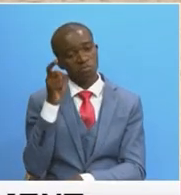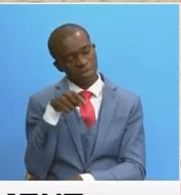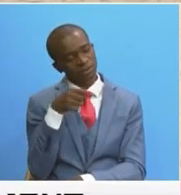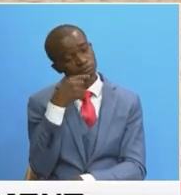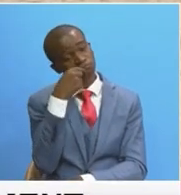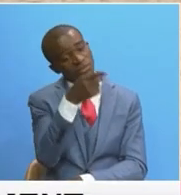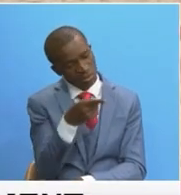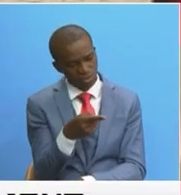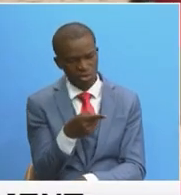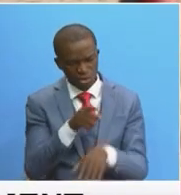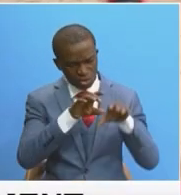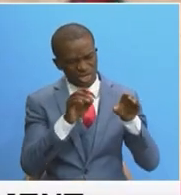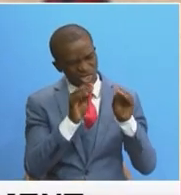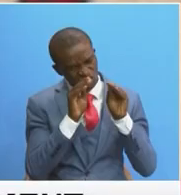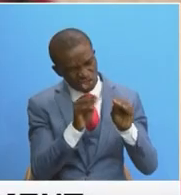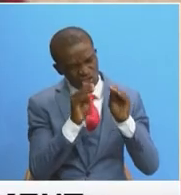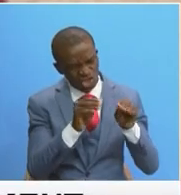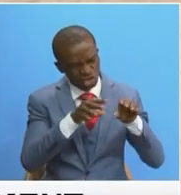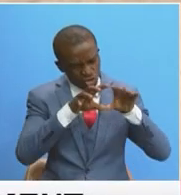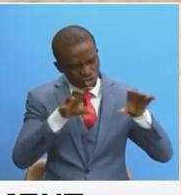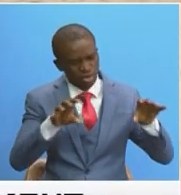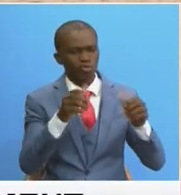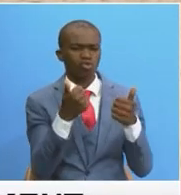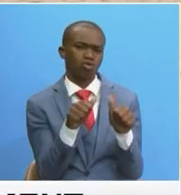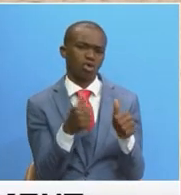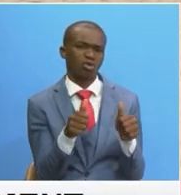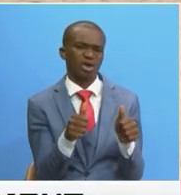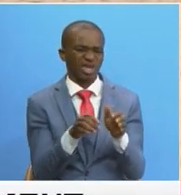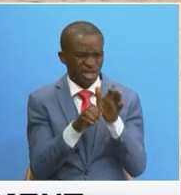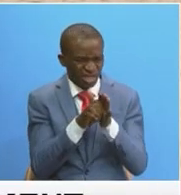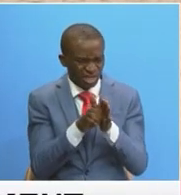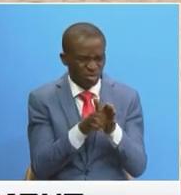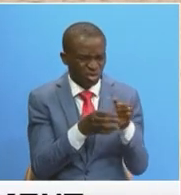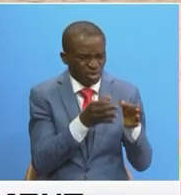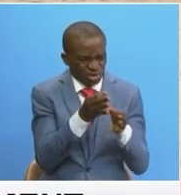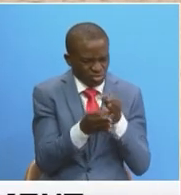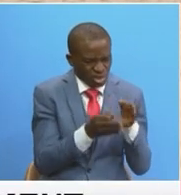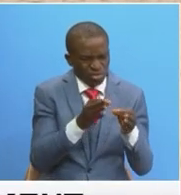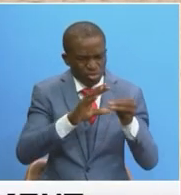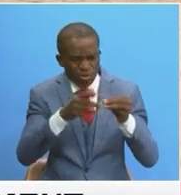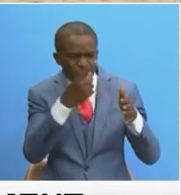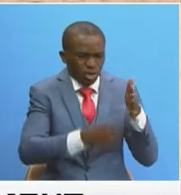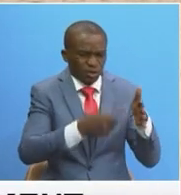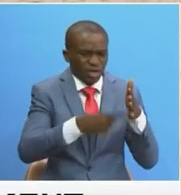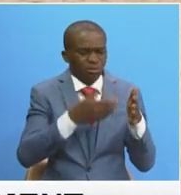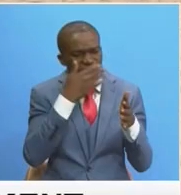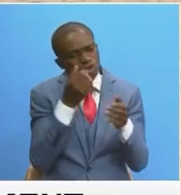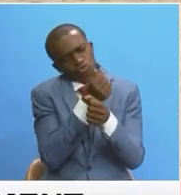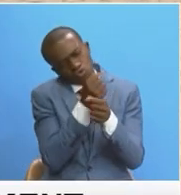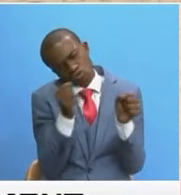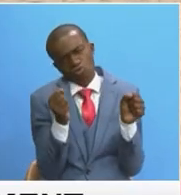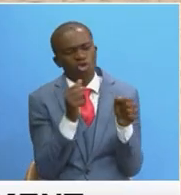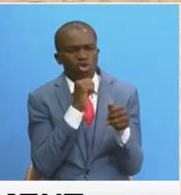best norms. They follow what is needed in the community. So we find that we shall